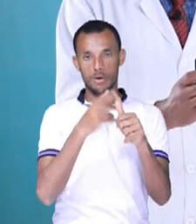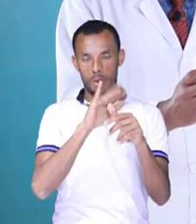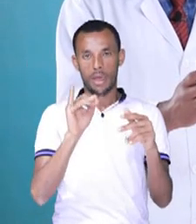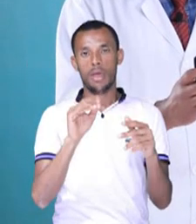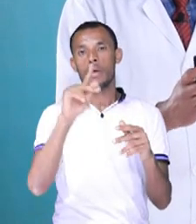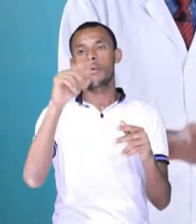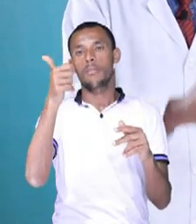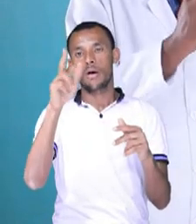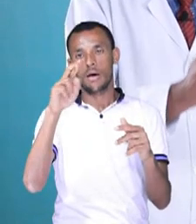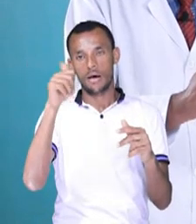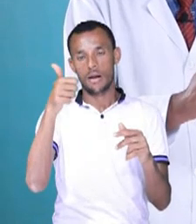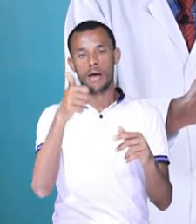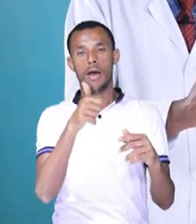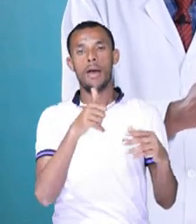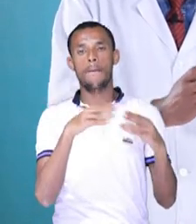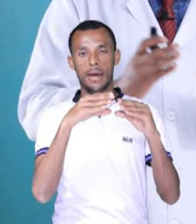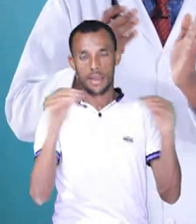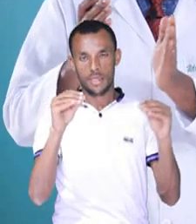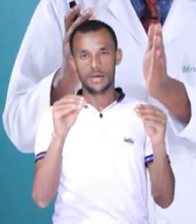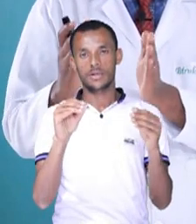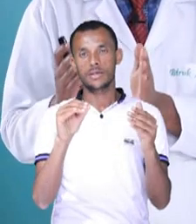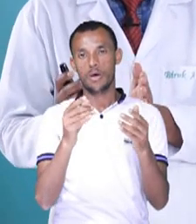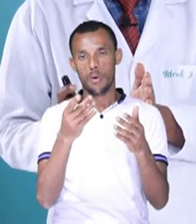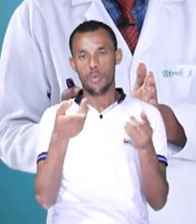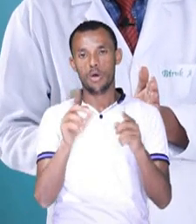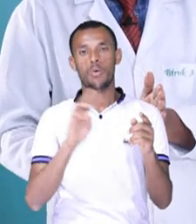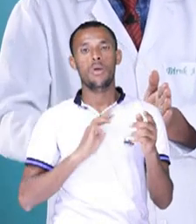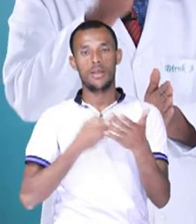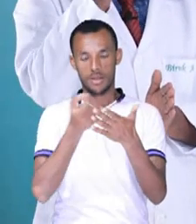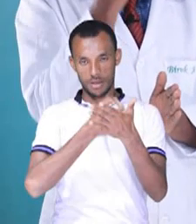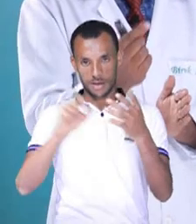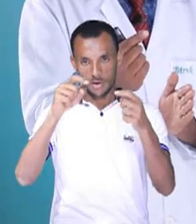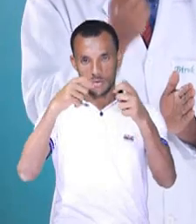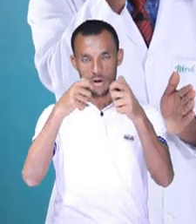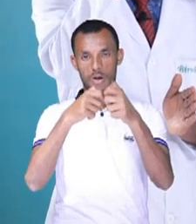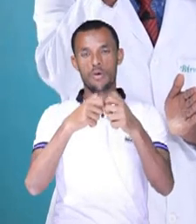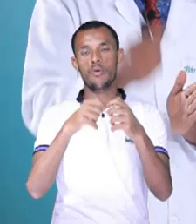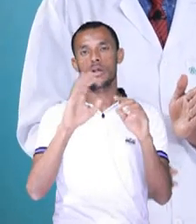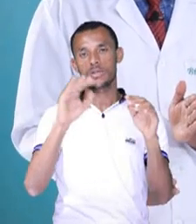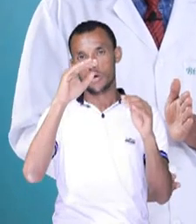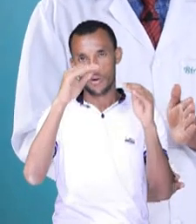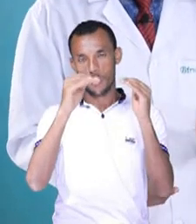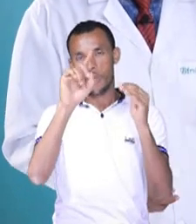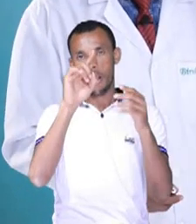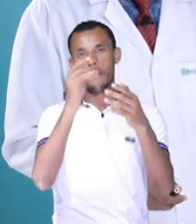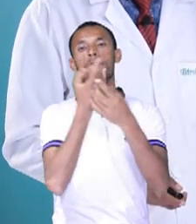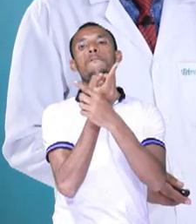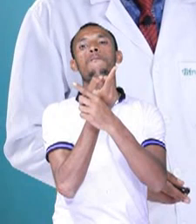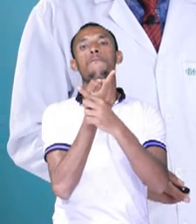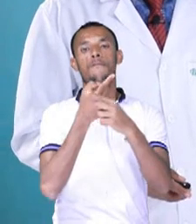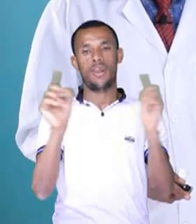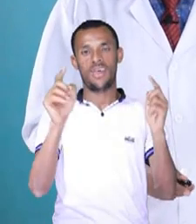when we write the molecular orbital electron configuration, at least one free electron is present,